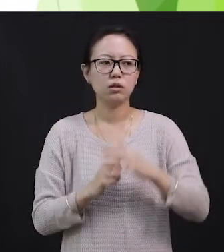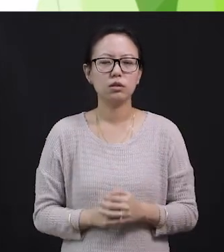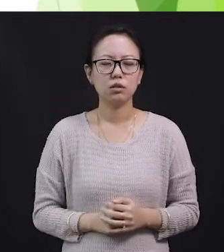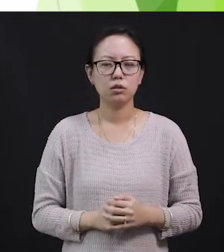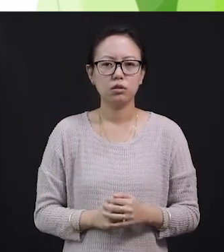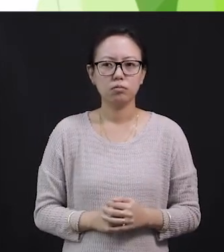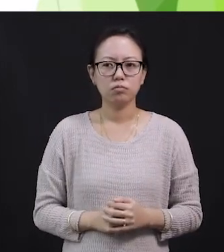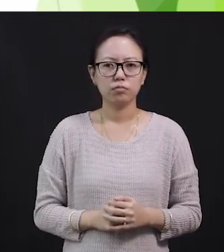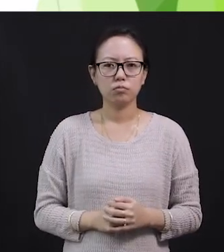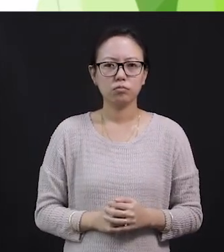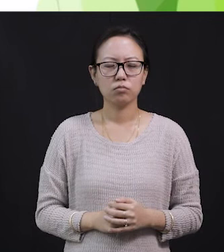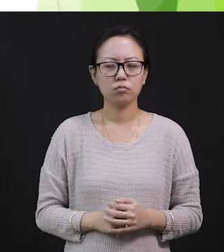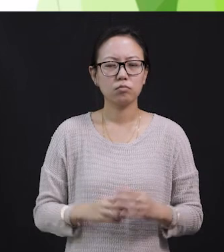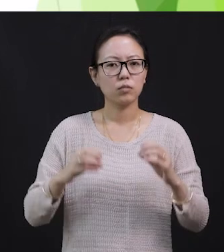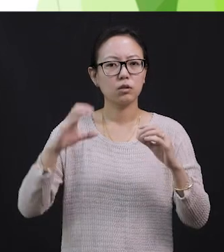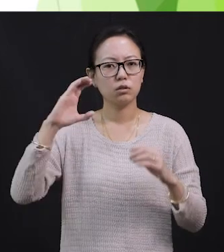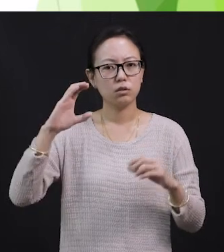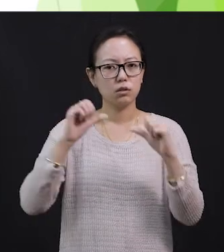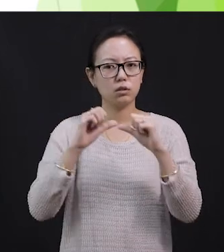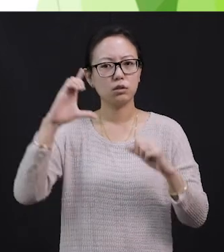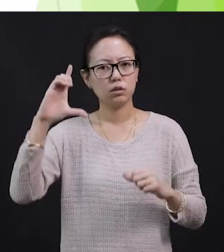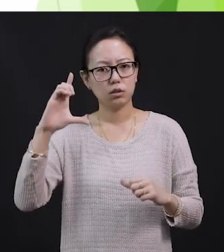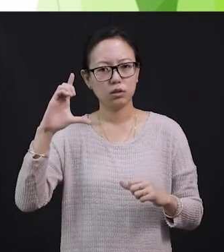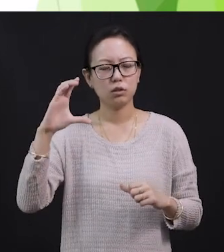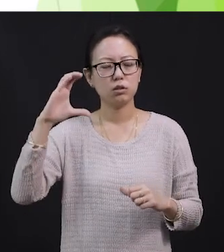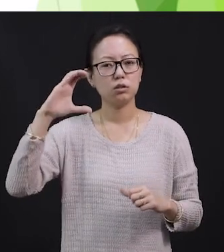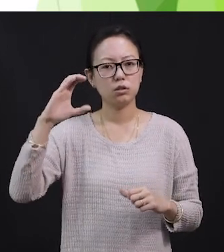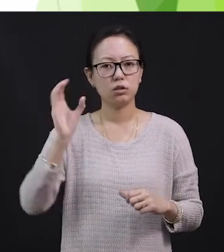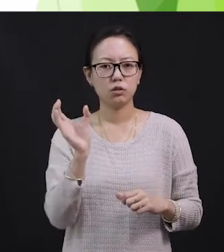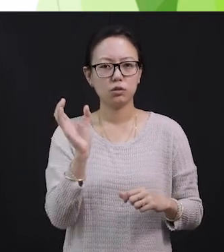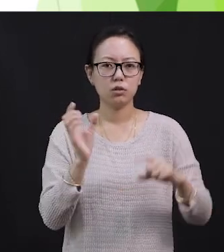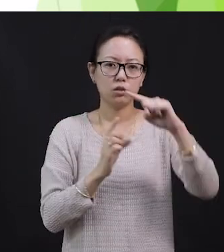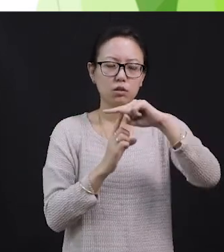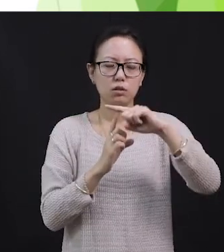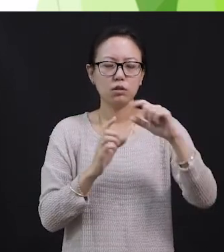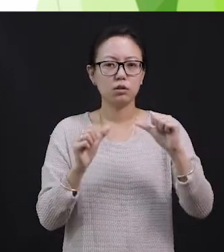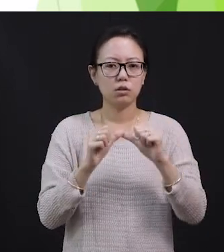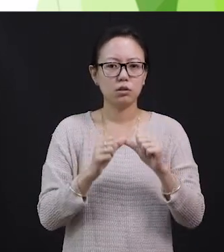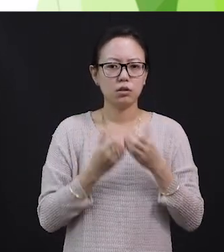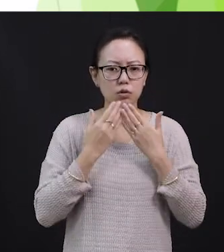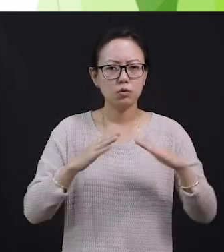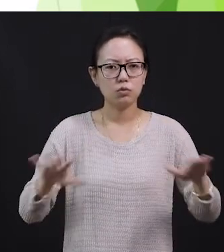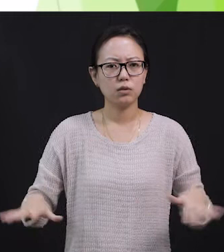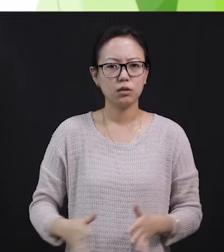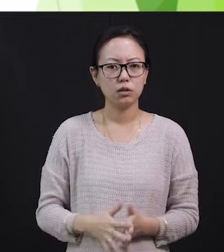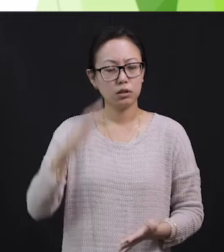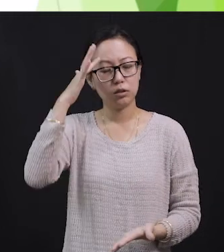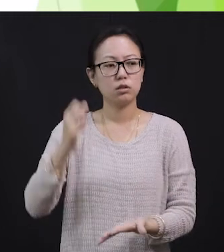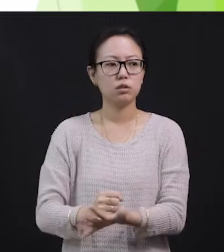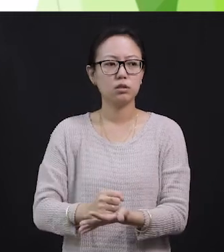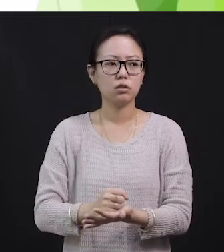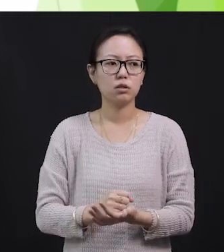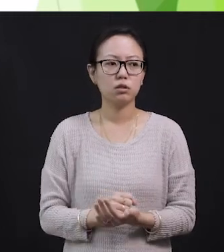That they will have a national college with Aurobindo as principal, and they started in Calcutta. So